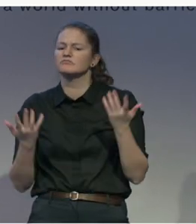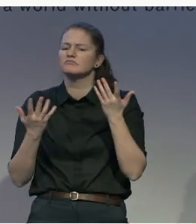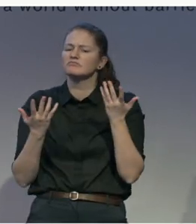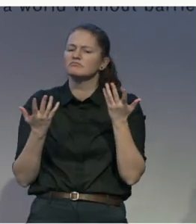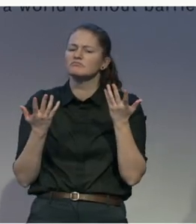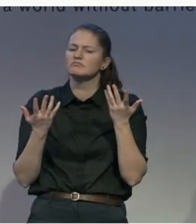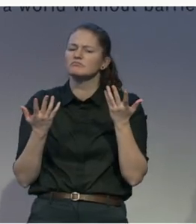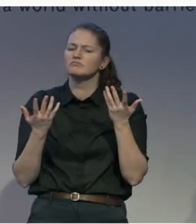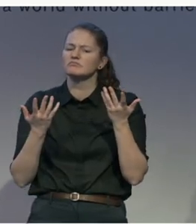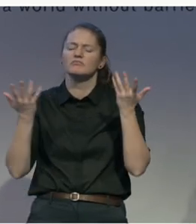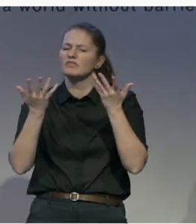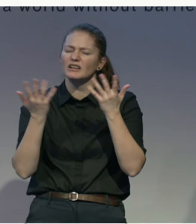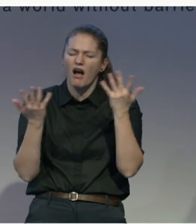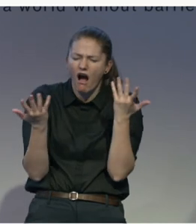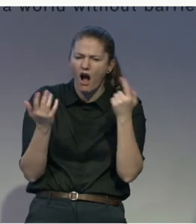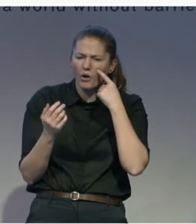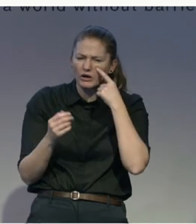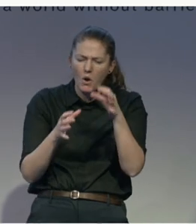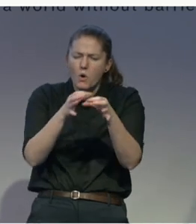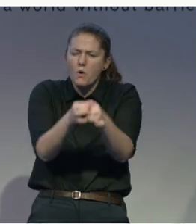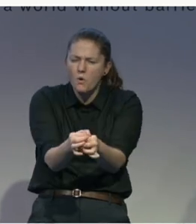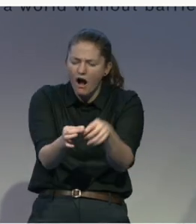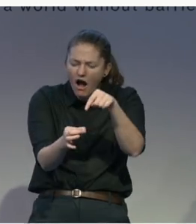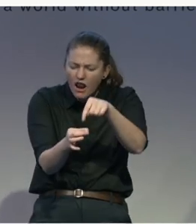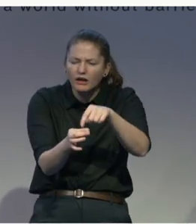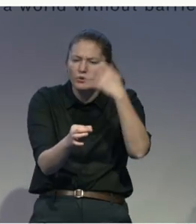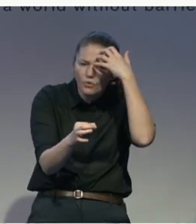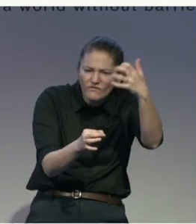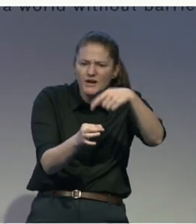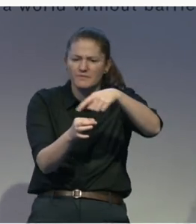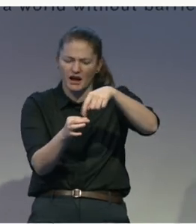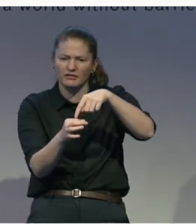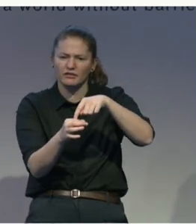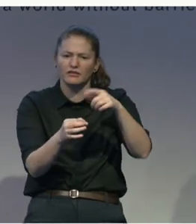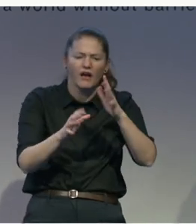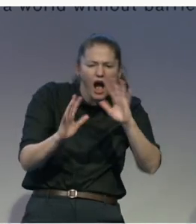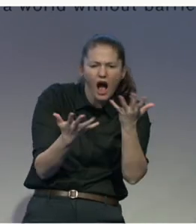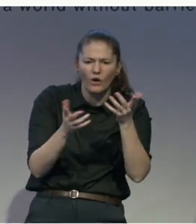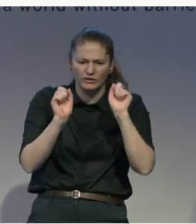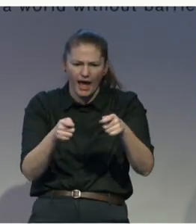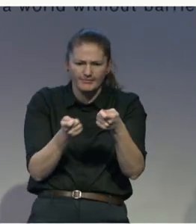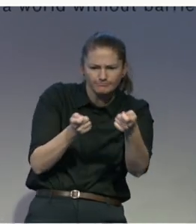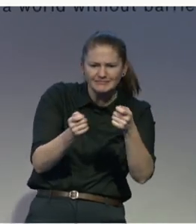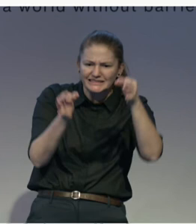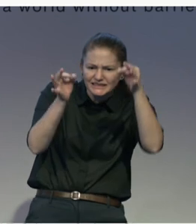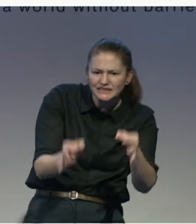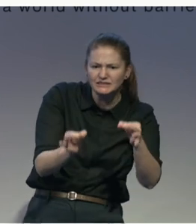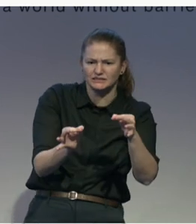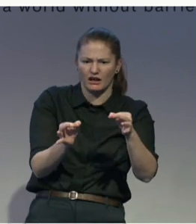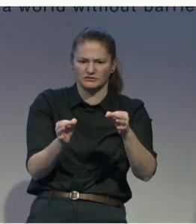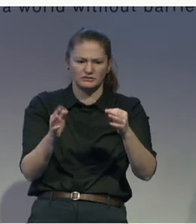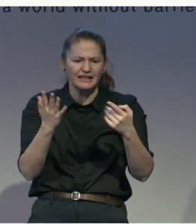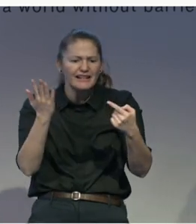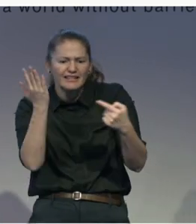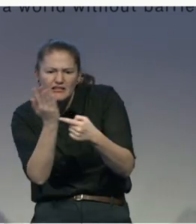has some policy to engage people with disability for local development plan? And does it